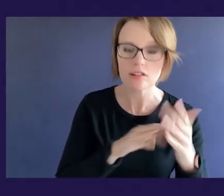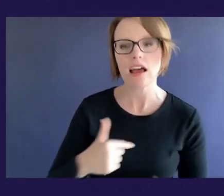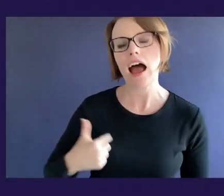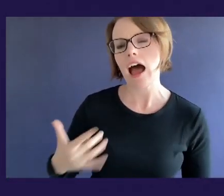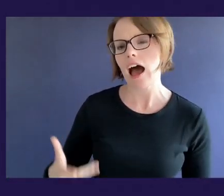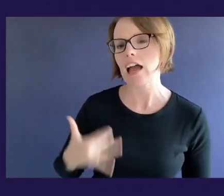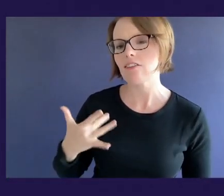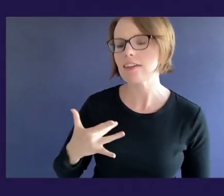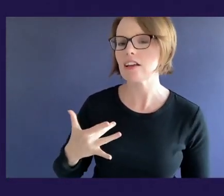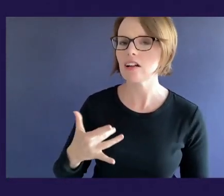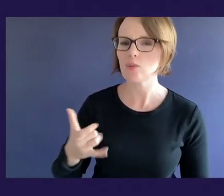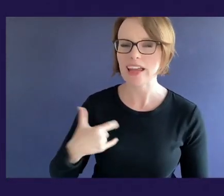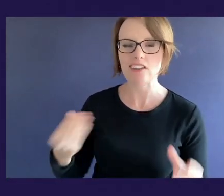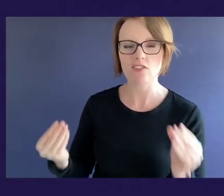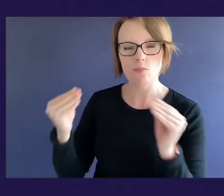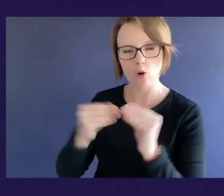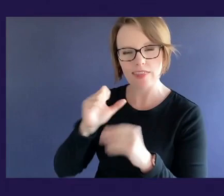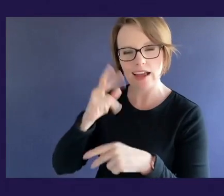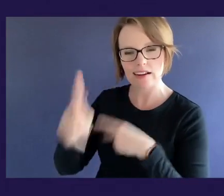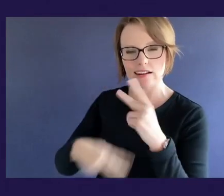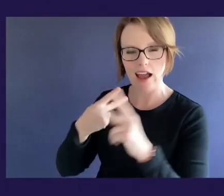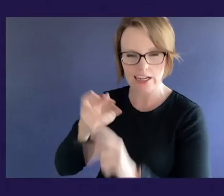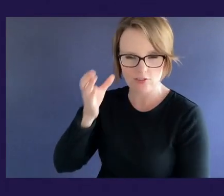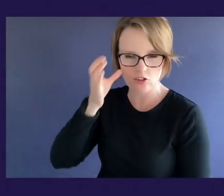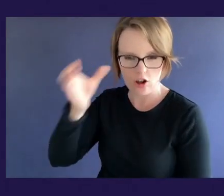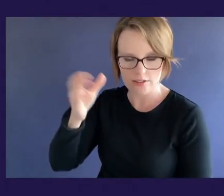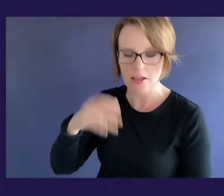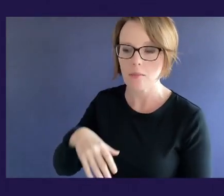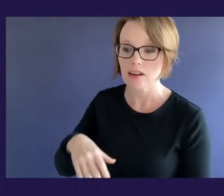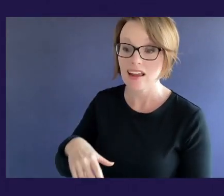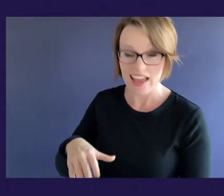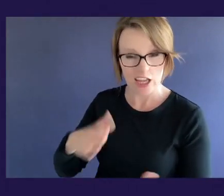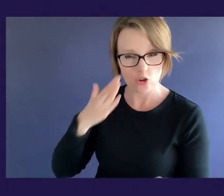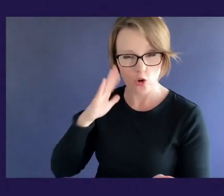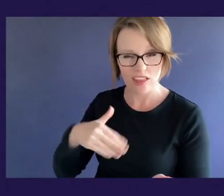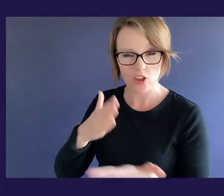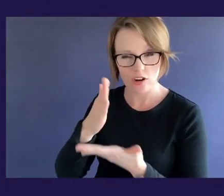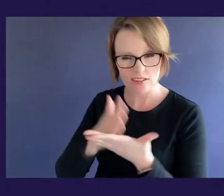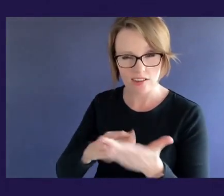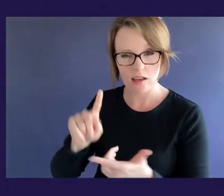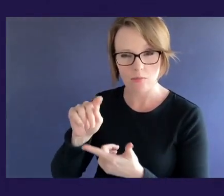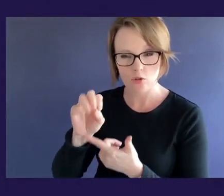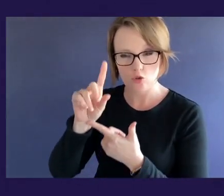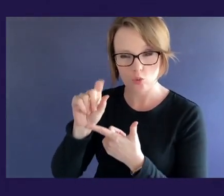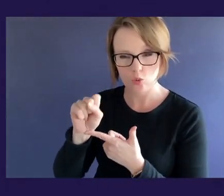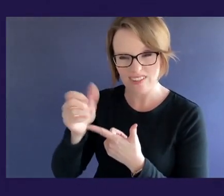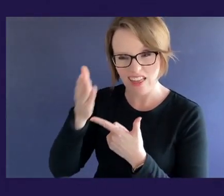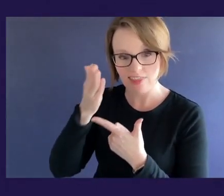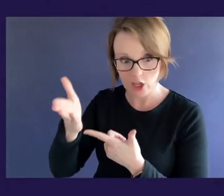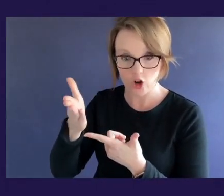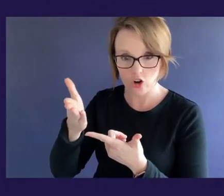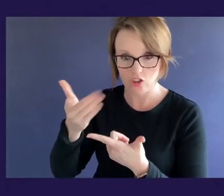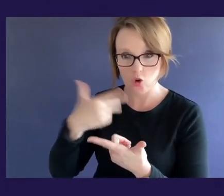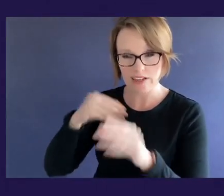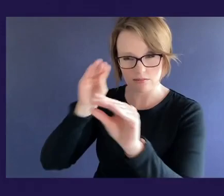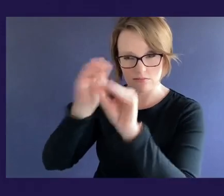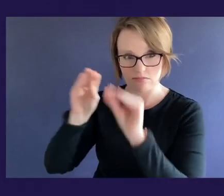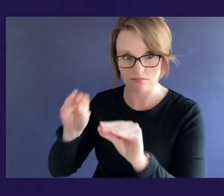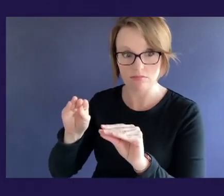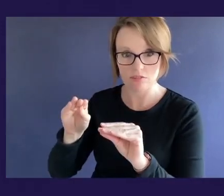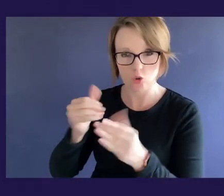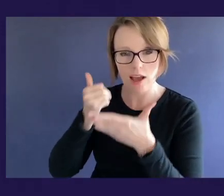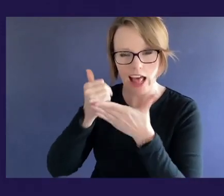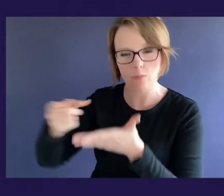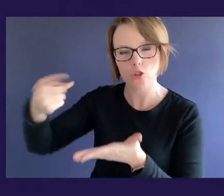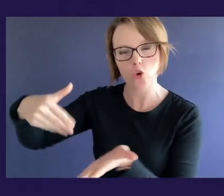and there's certainly tools to help providers, and CDC has done a lot of this. But I think you go back to what you said.